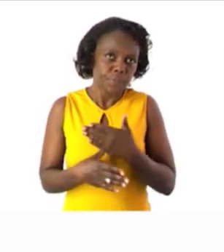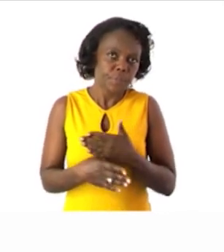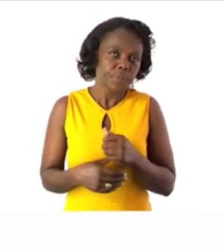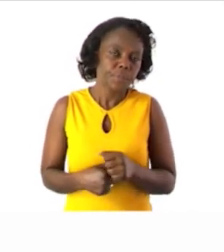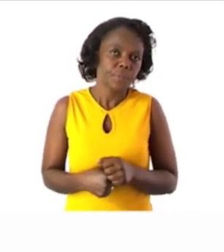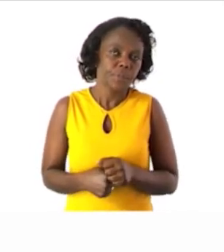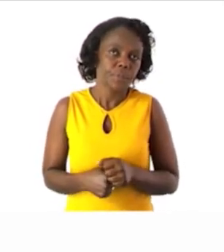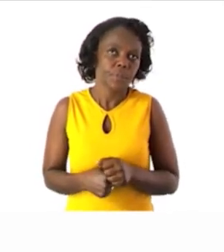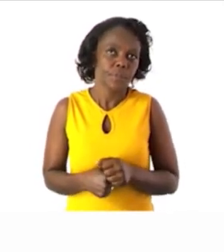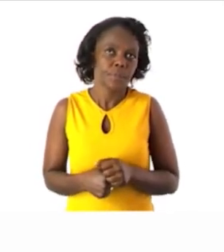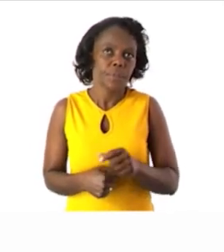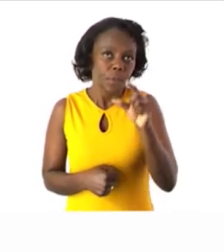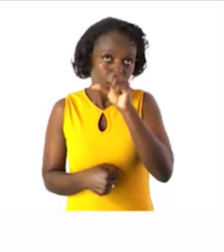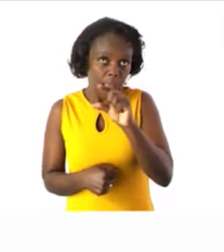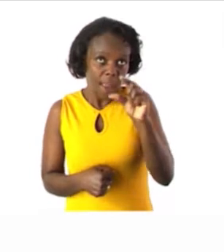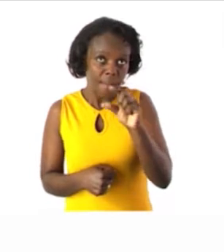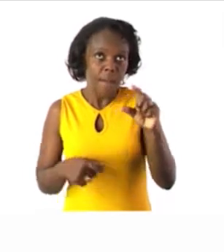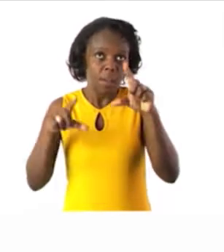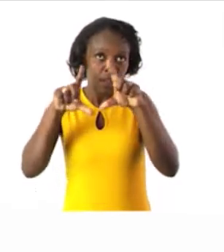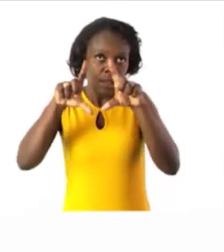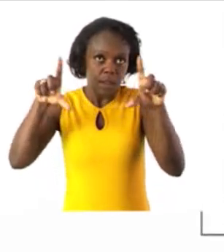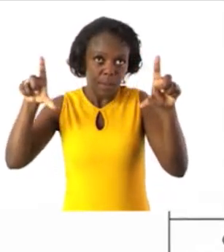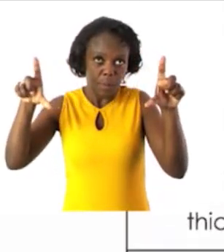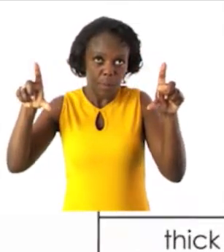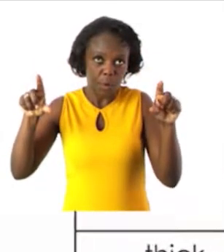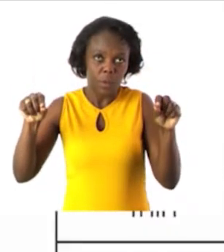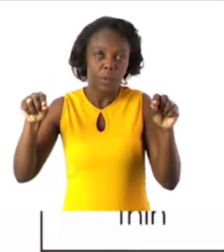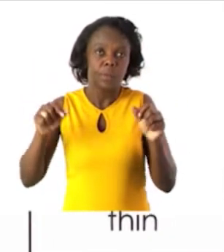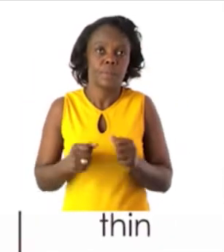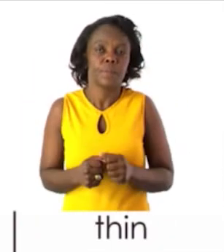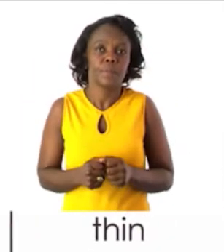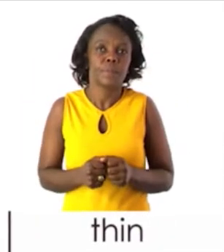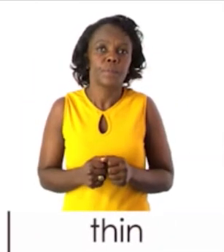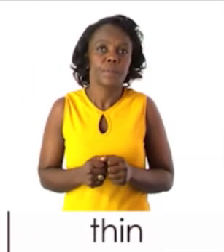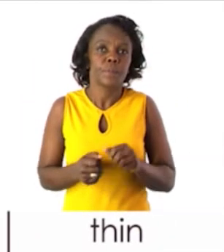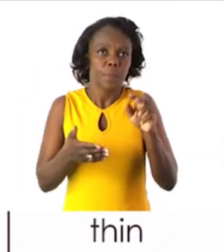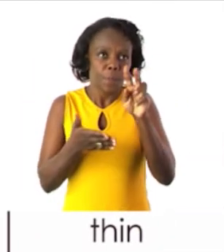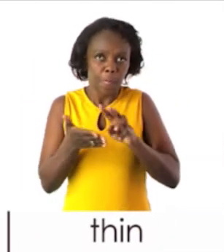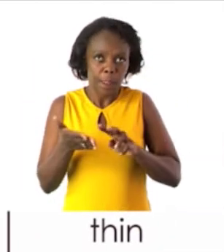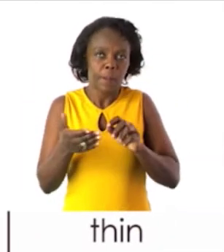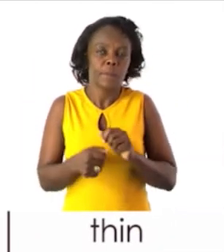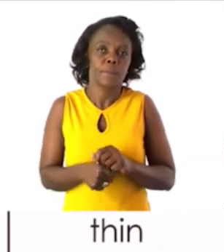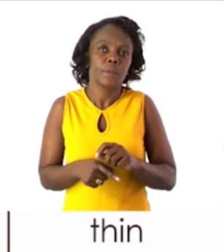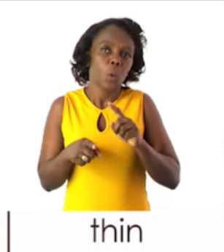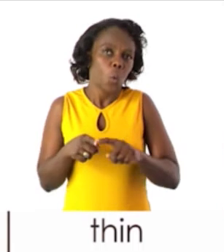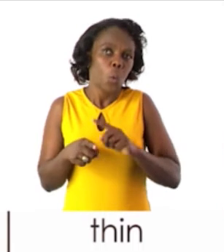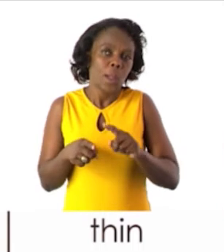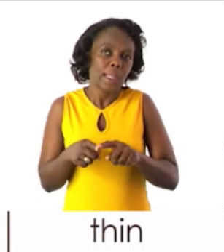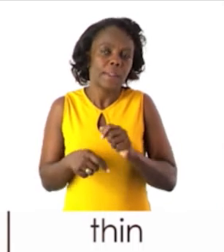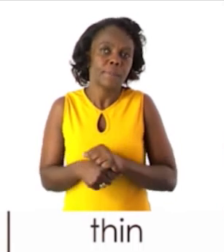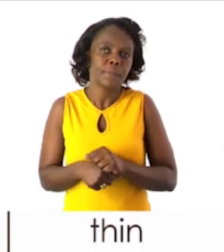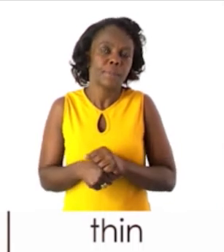We have the words which are in the box, in the first box there. Can we read together quickly those